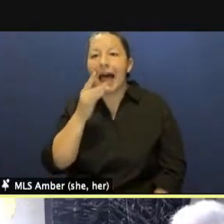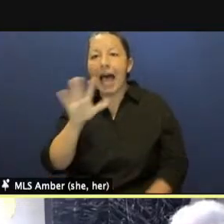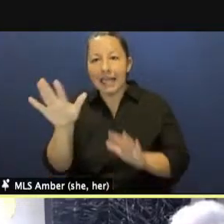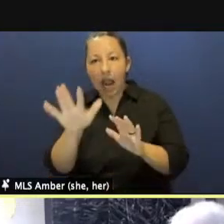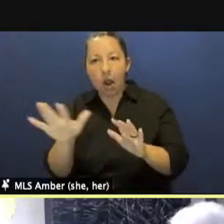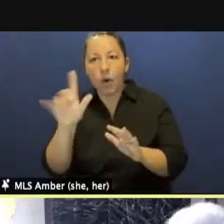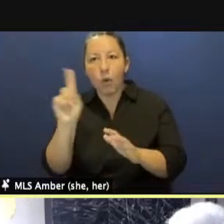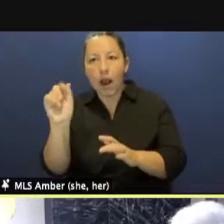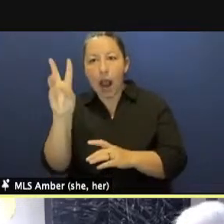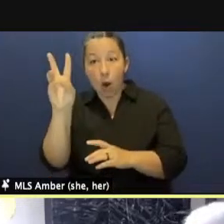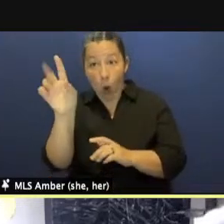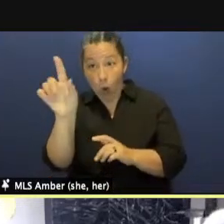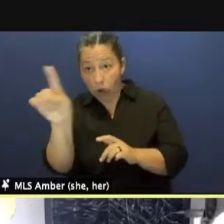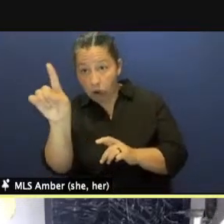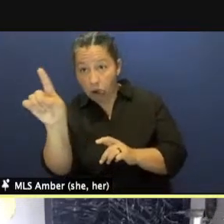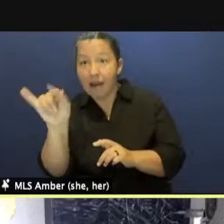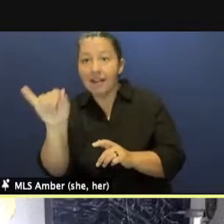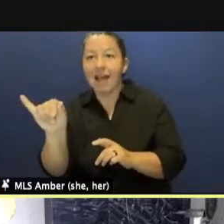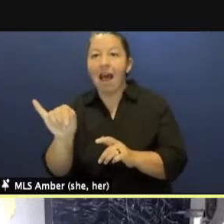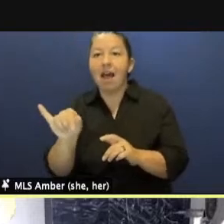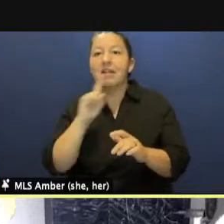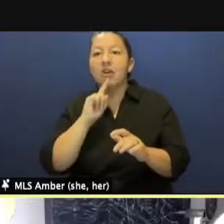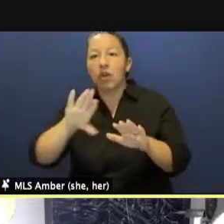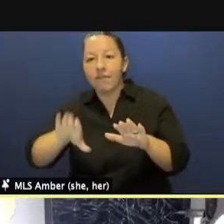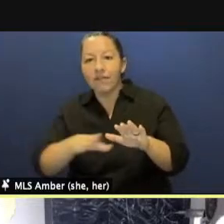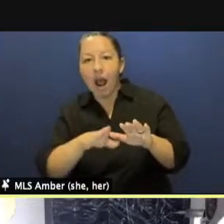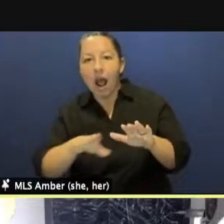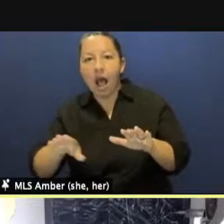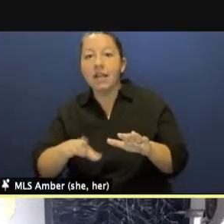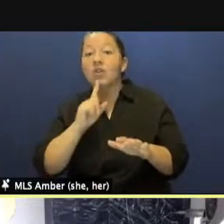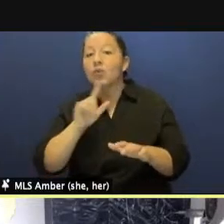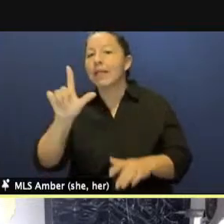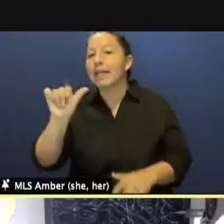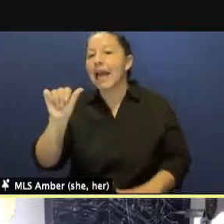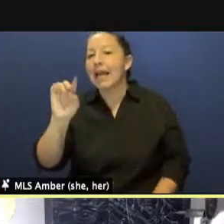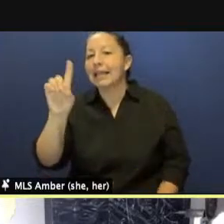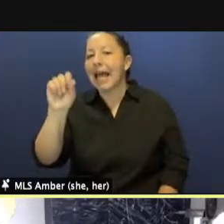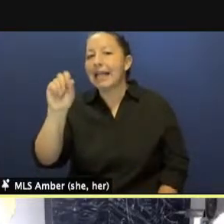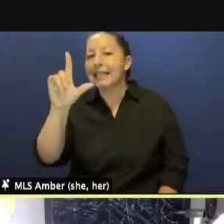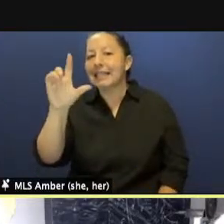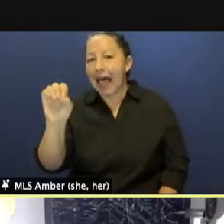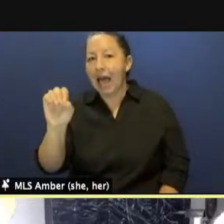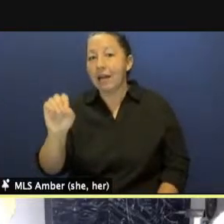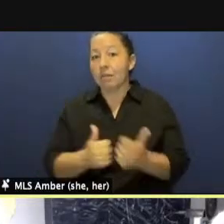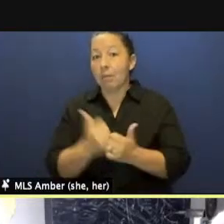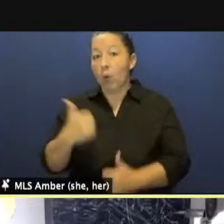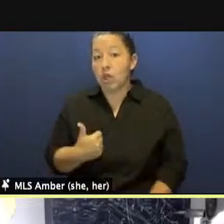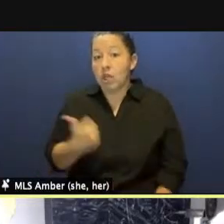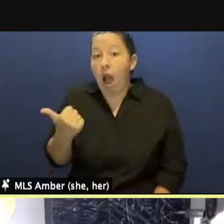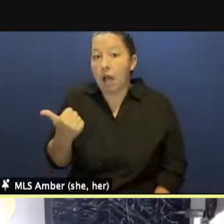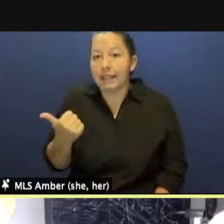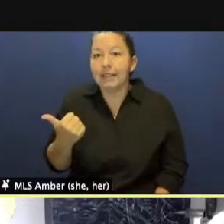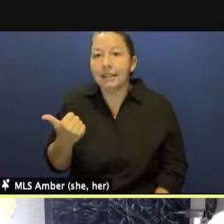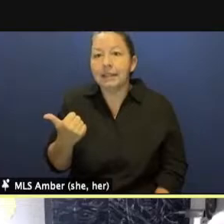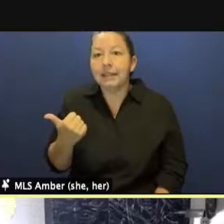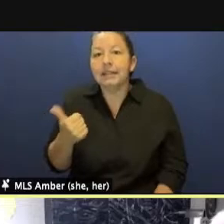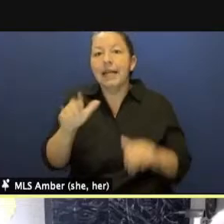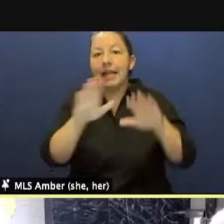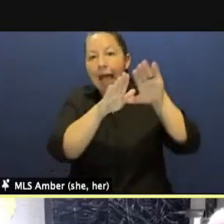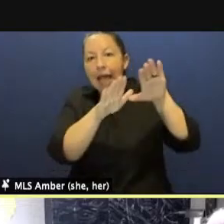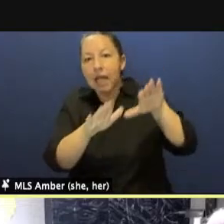within the Taurus Littoral Valley, which is a landslide deposit, or the youngest landslide deposit coming off the South